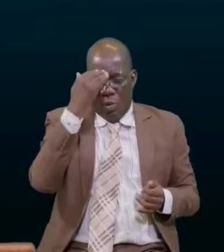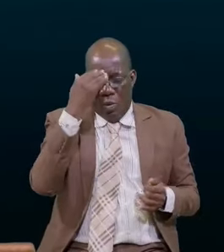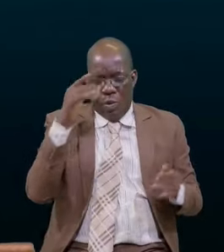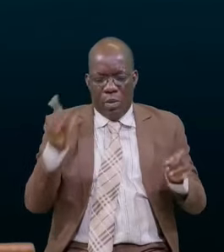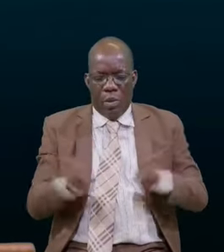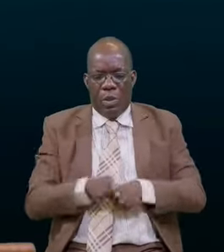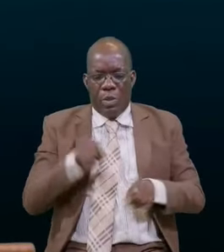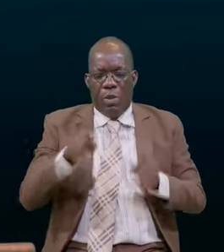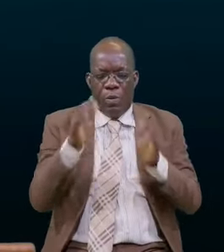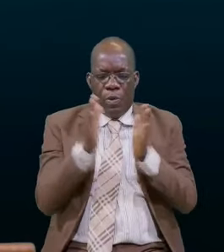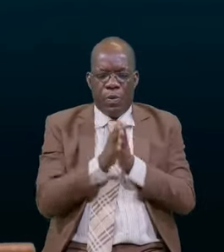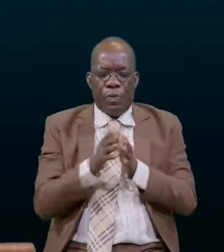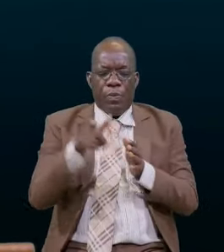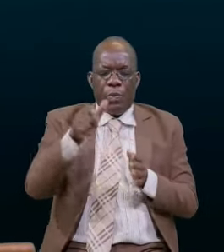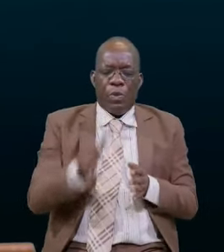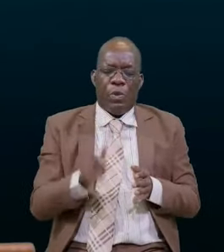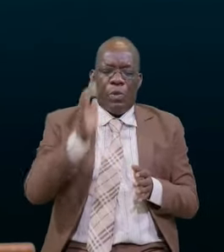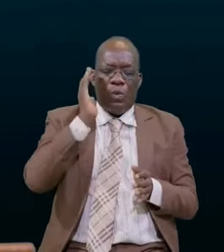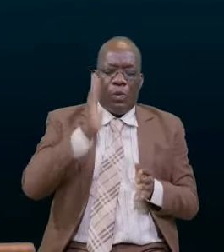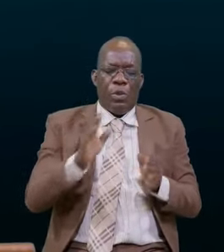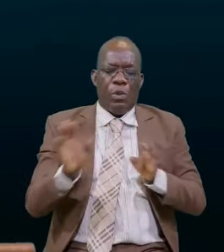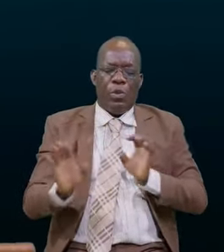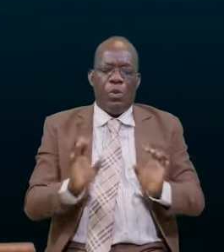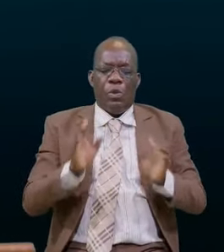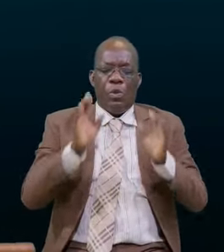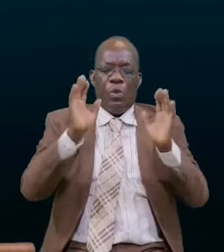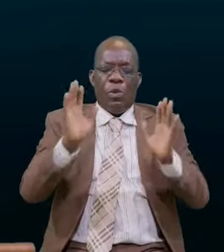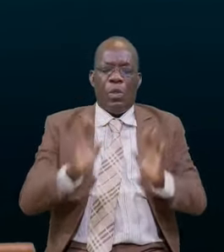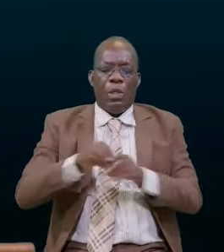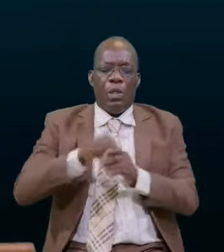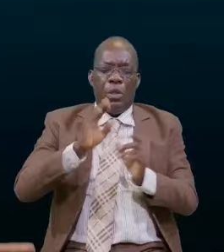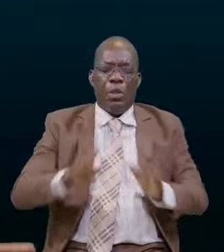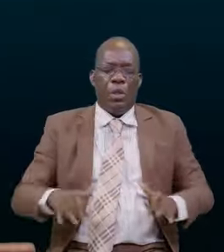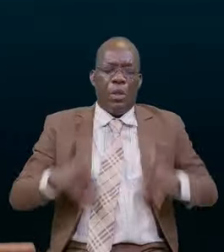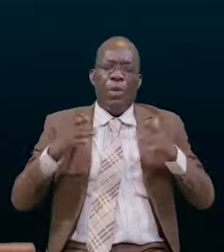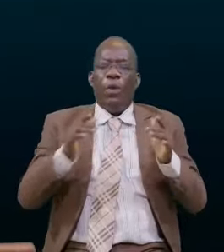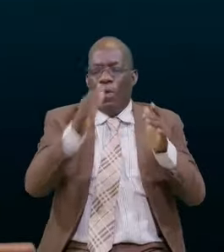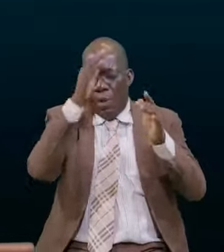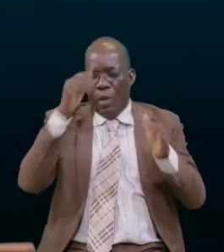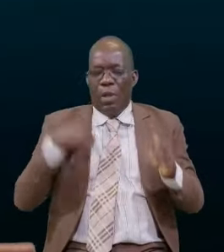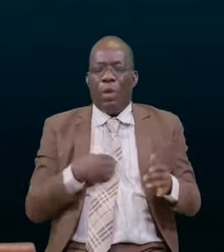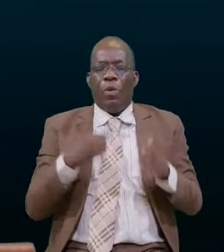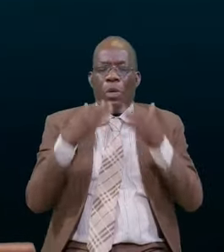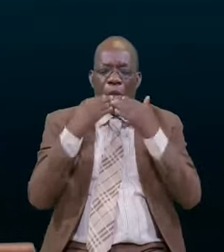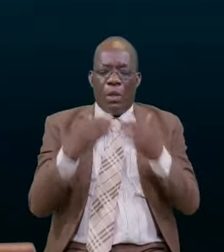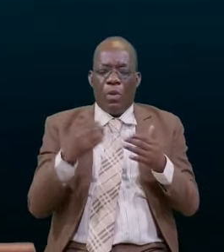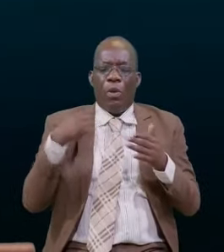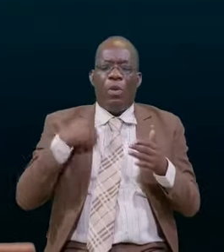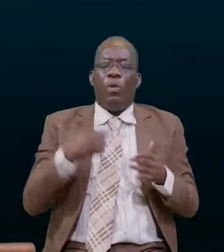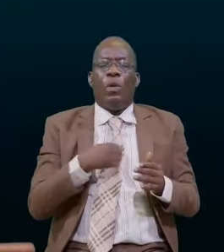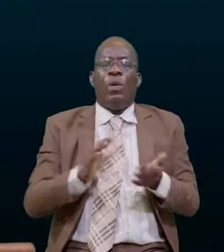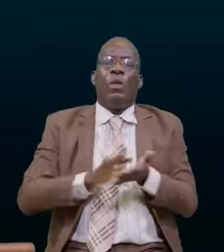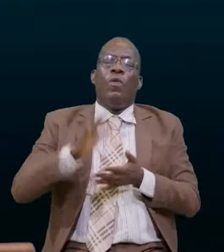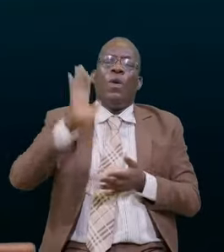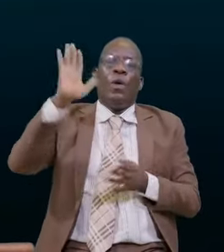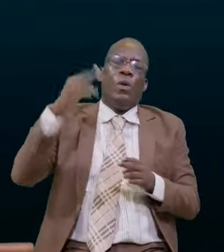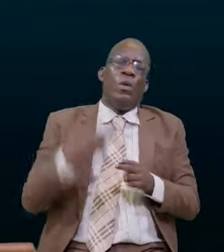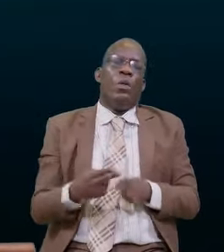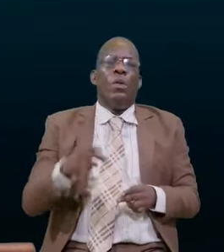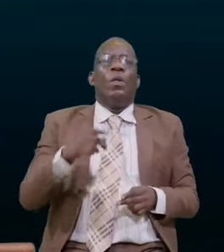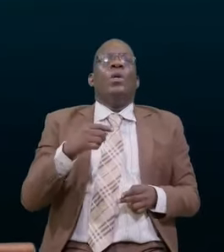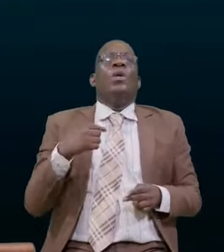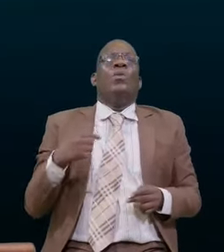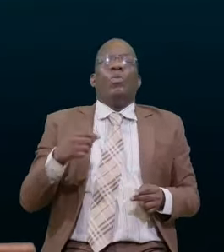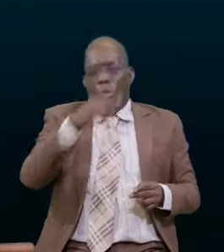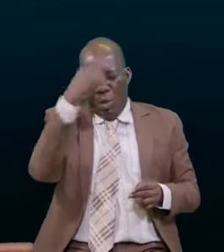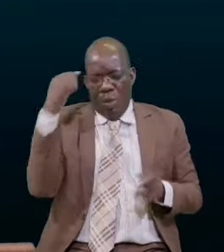wonders in your life father we thank you Father we praise your name we glorify thee because Jesus Christ was manifested on the